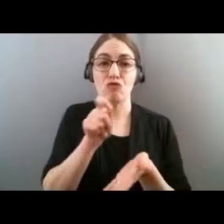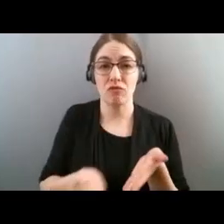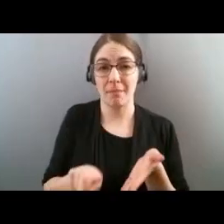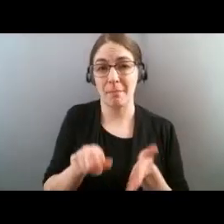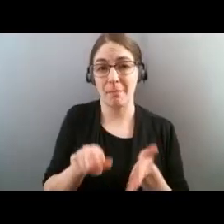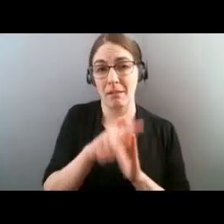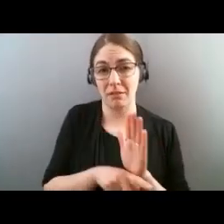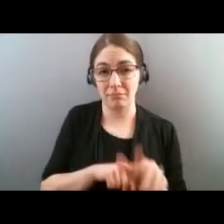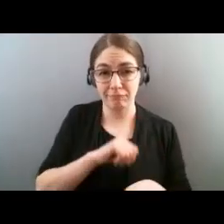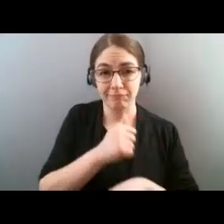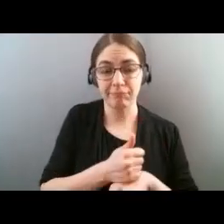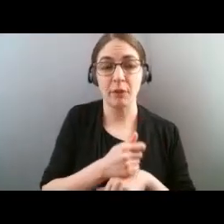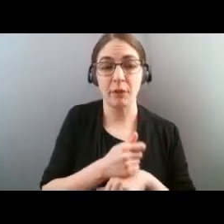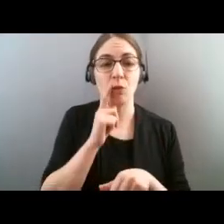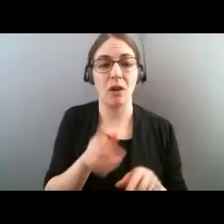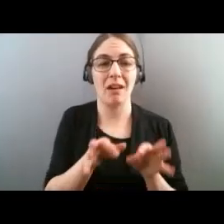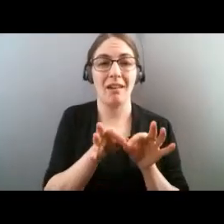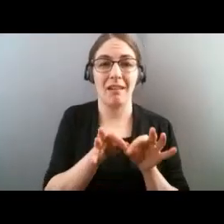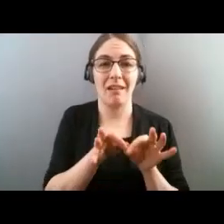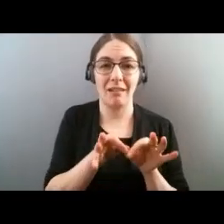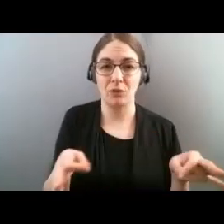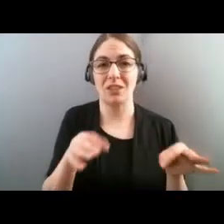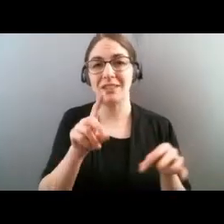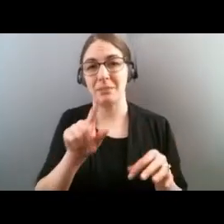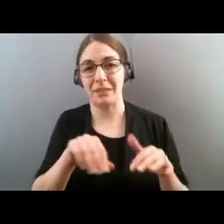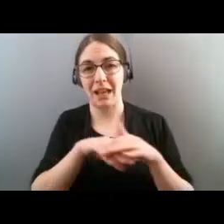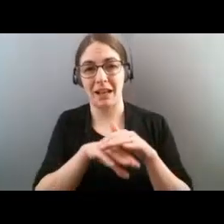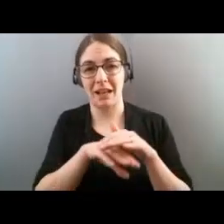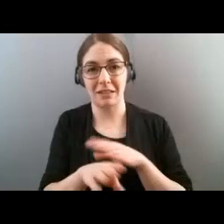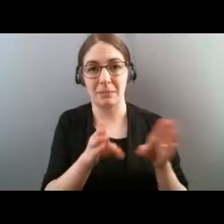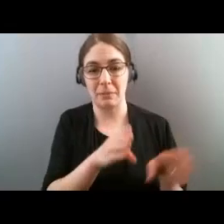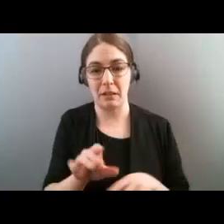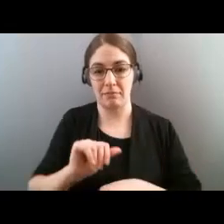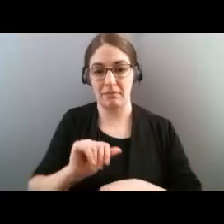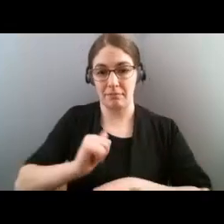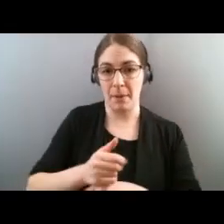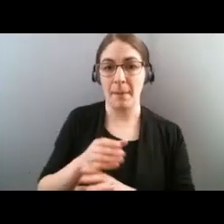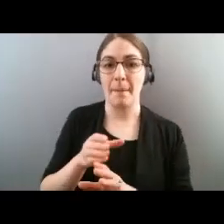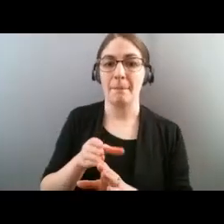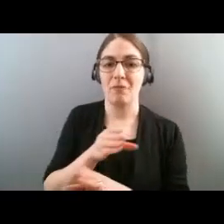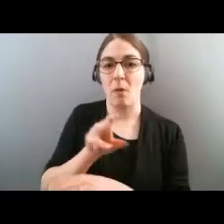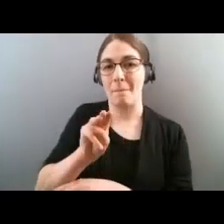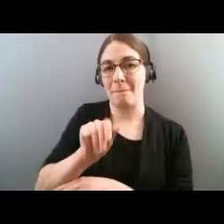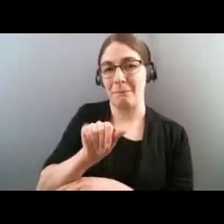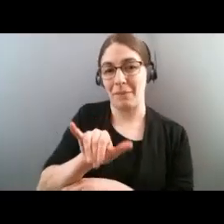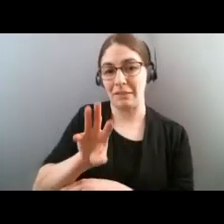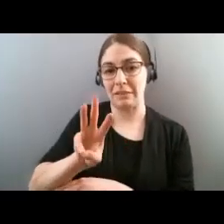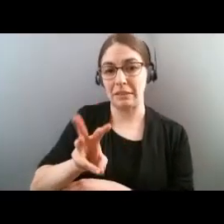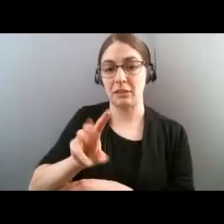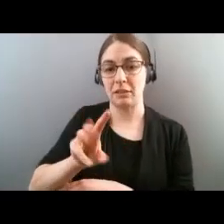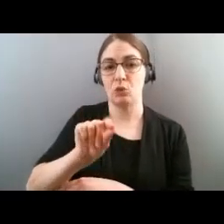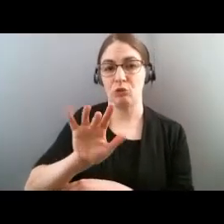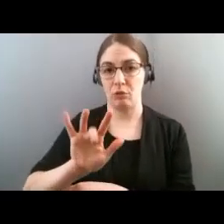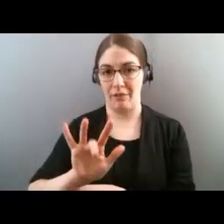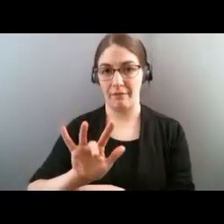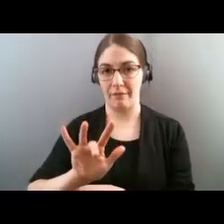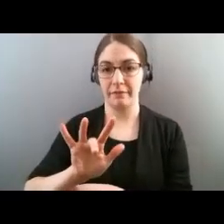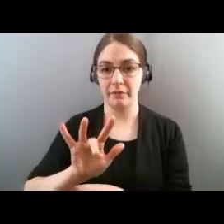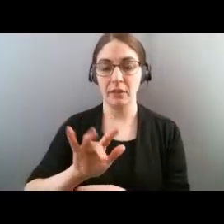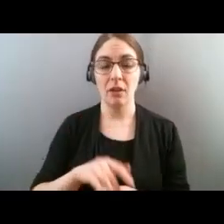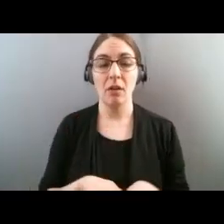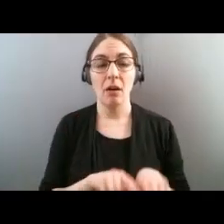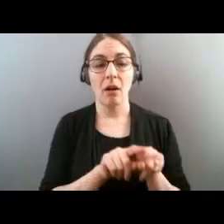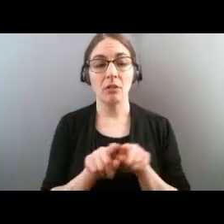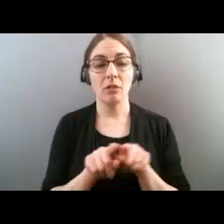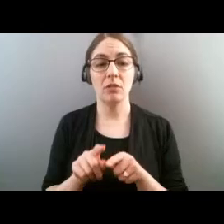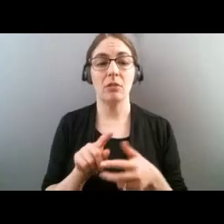or language and disability access plan in place by May 6, 2025. And we also talk about the importance of the